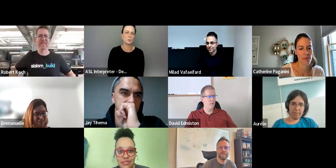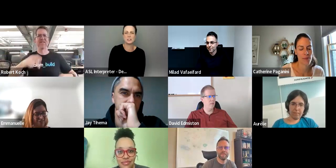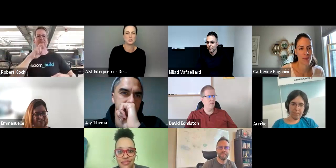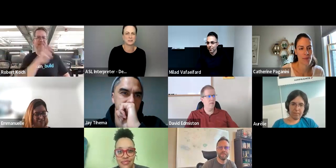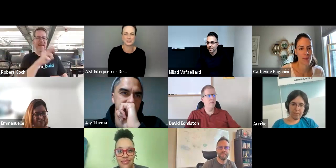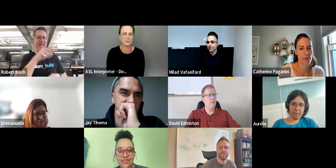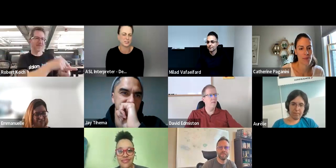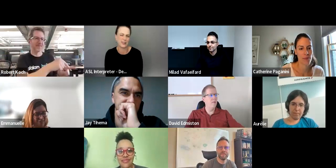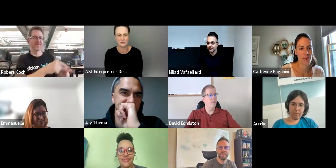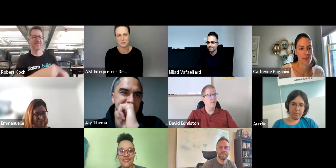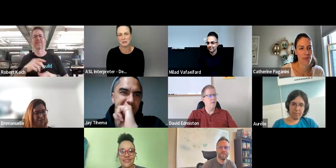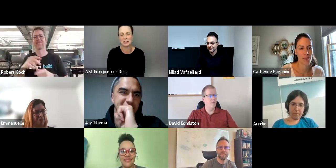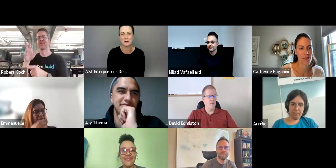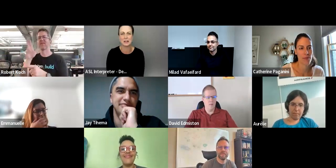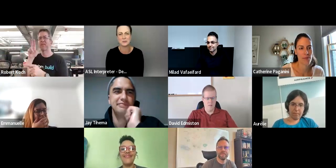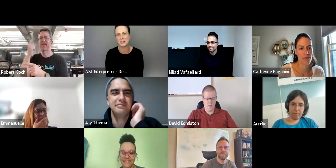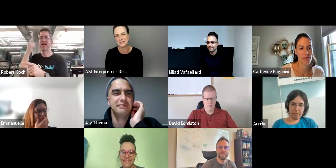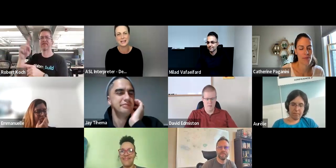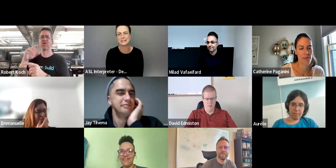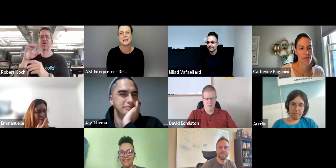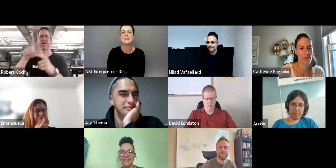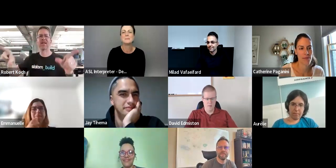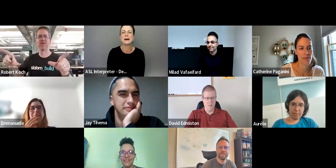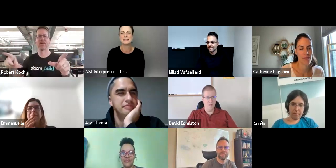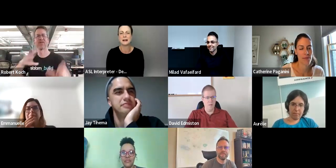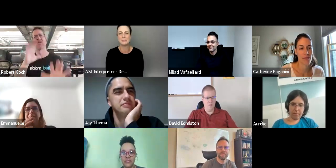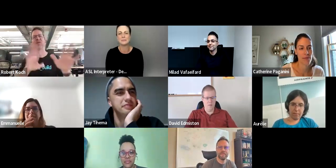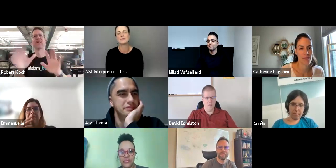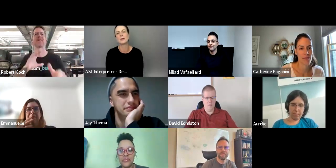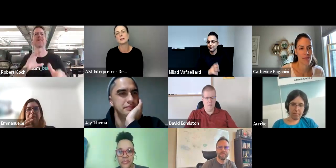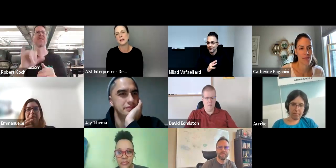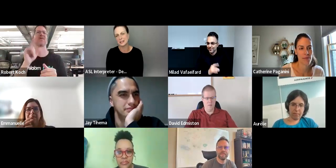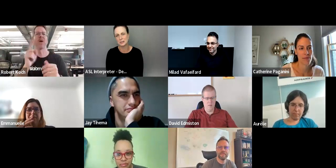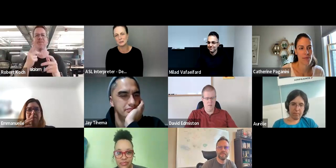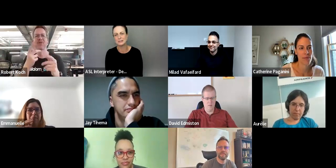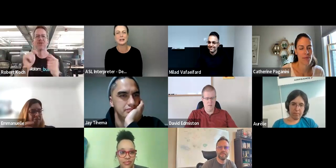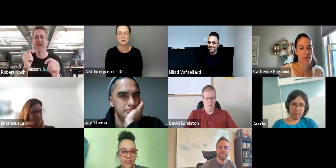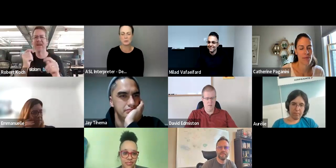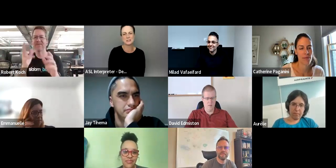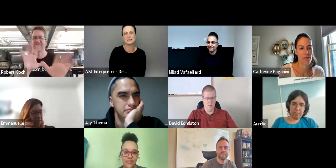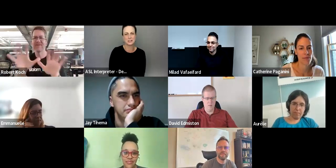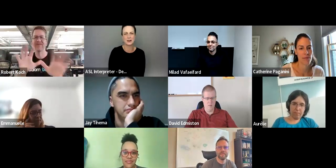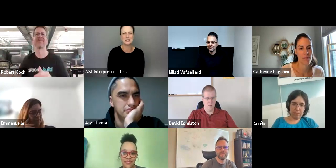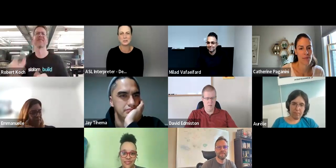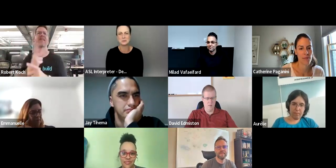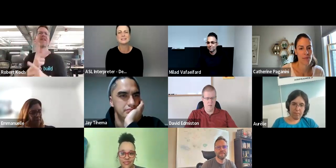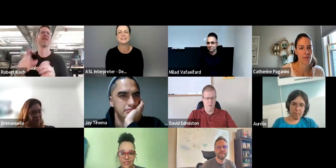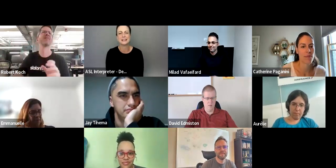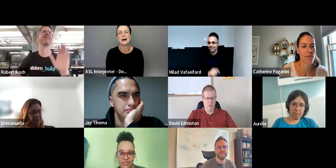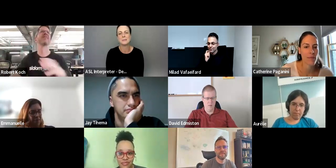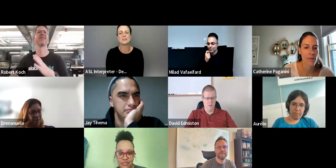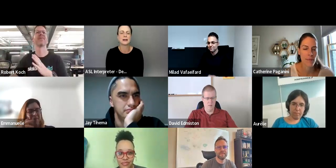opposed to, we just use the sign for say, typically here in the States. But for international language purposes, I try to